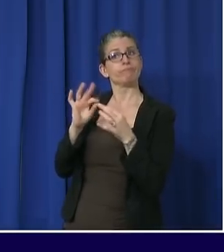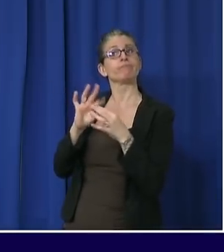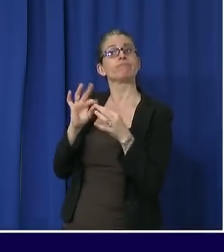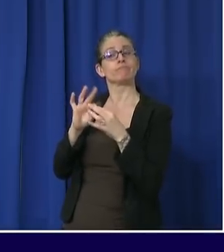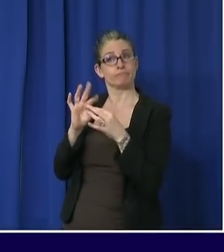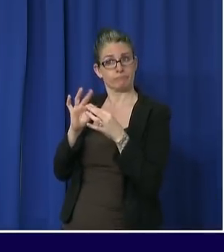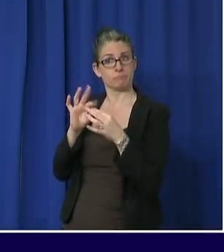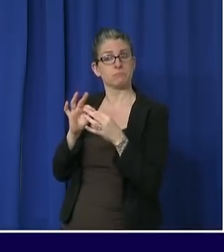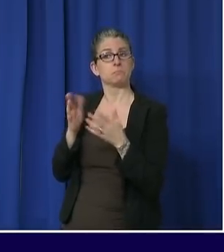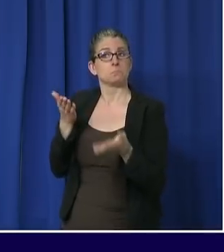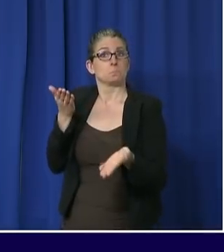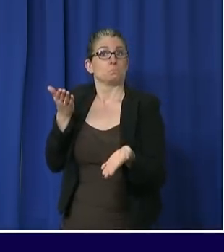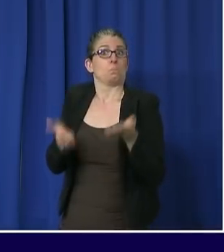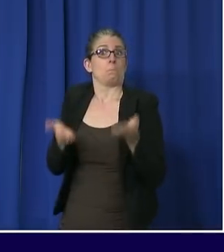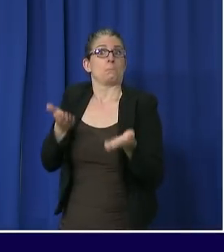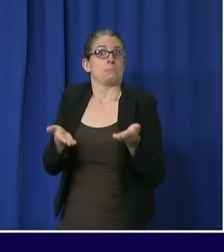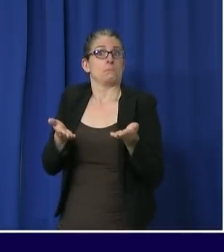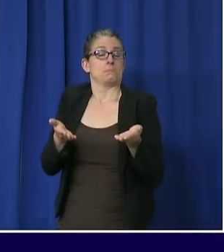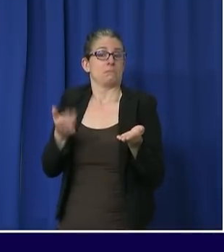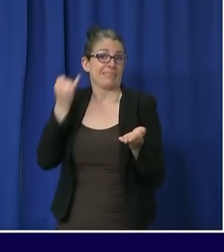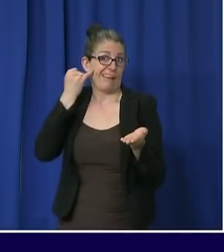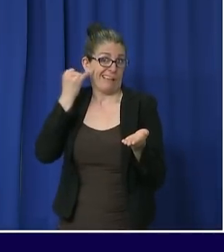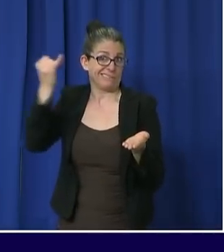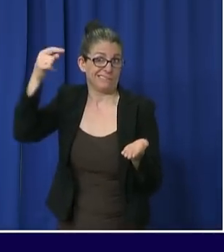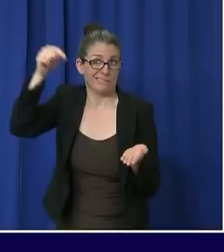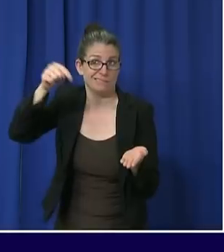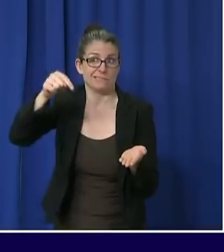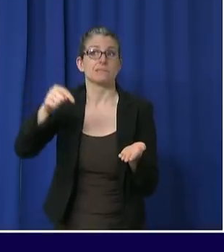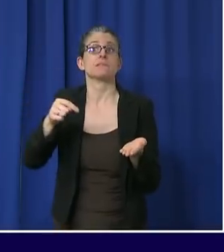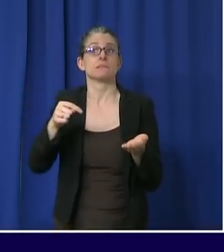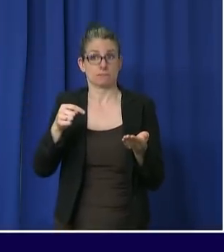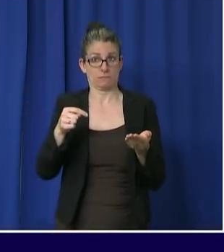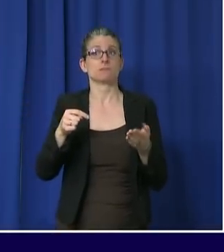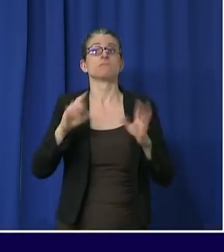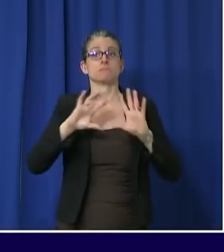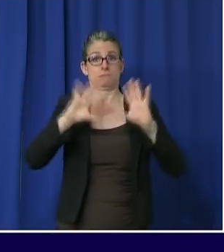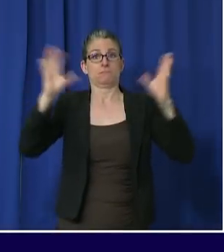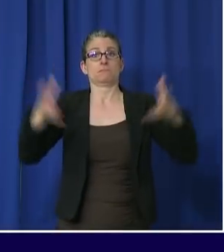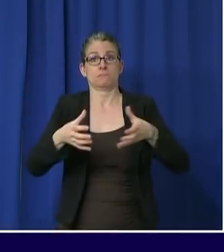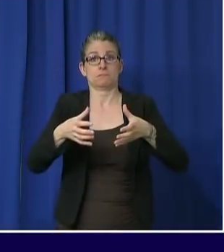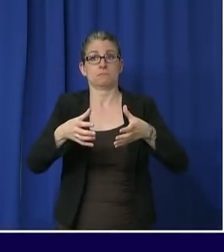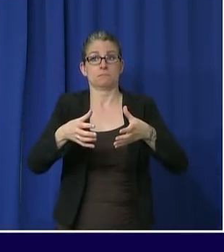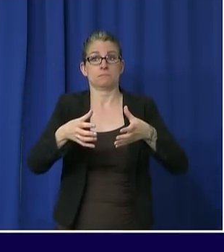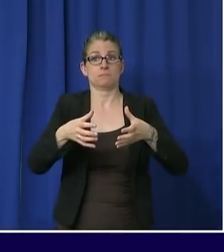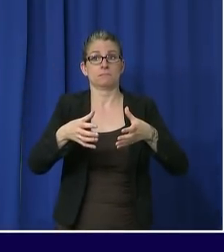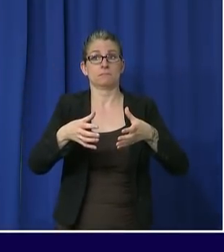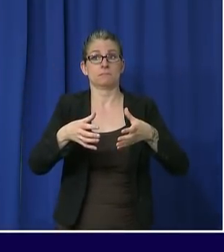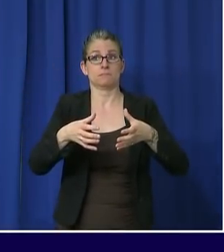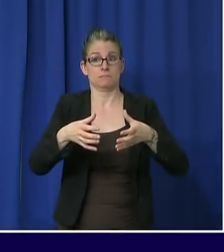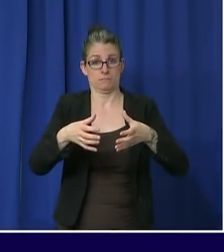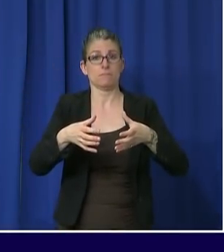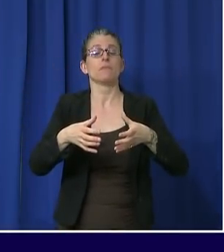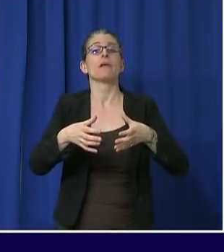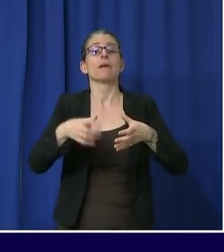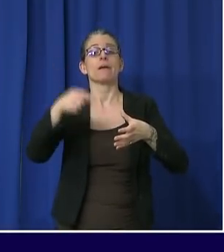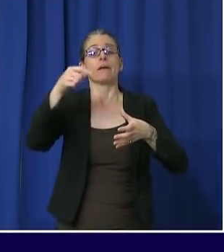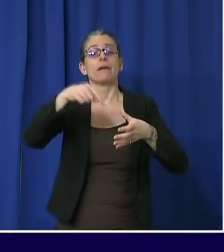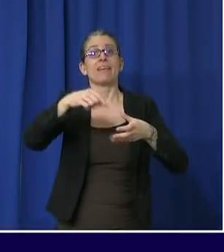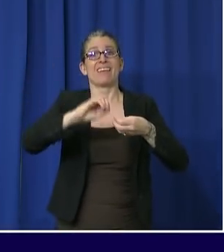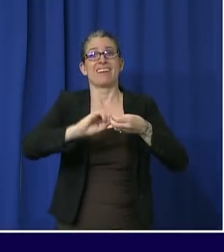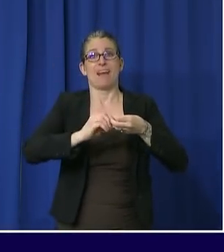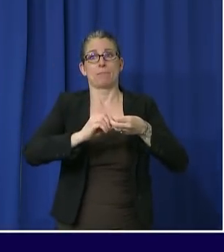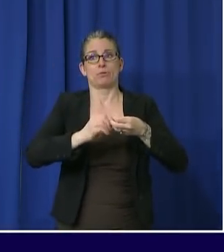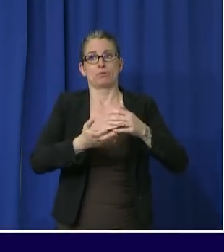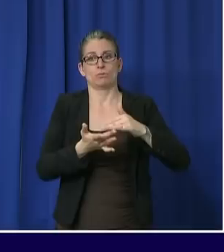and that inevitably we'll see an increase in confirmed positive cases when the testing